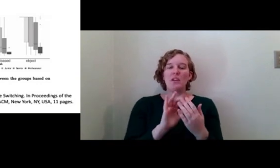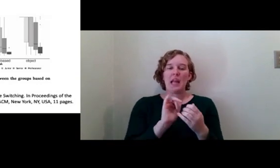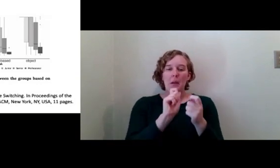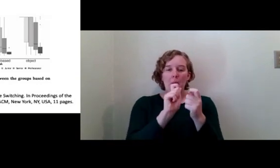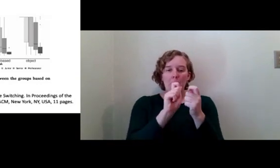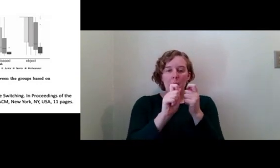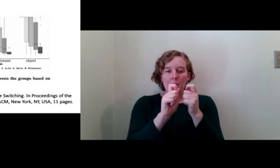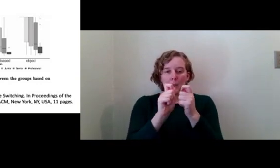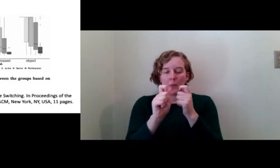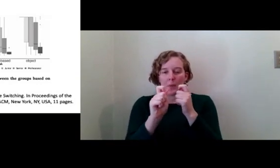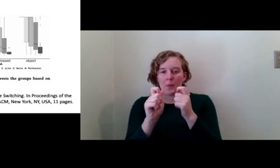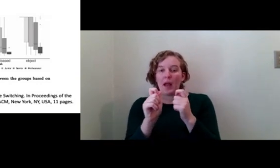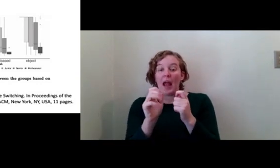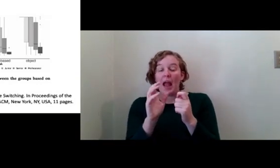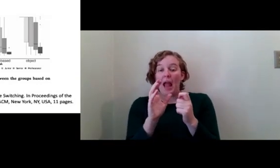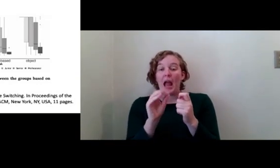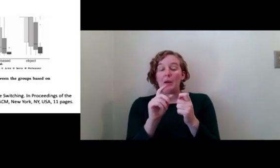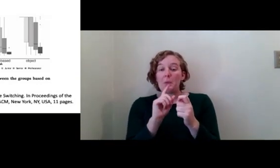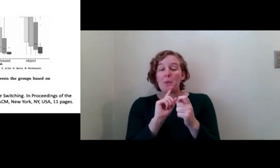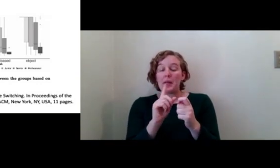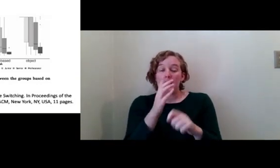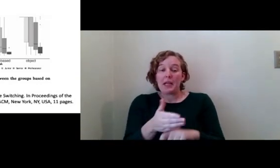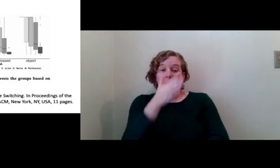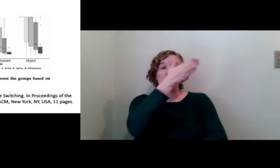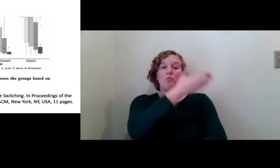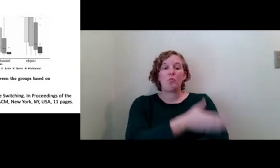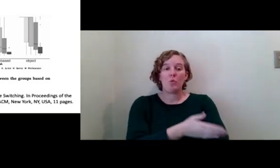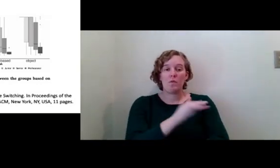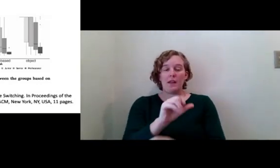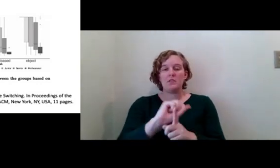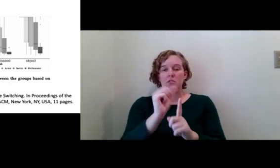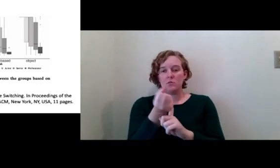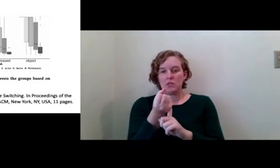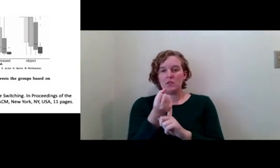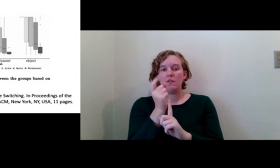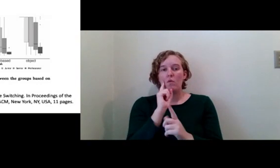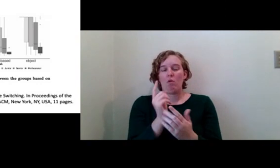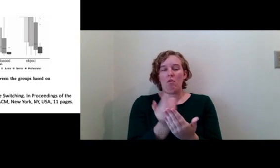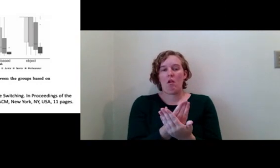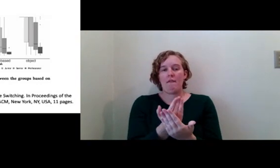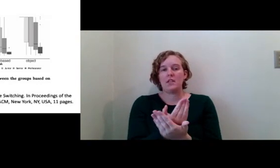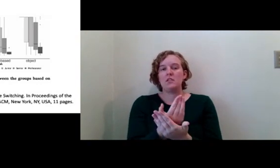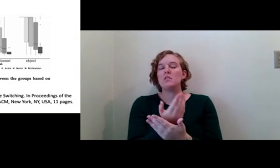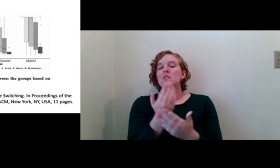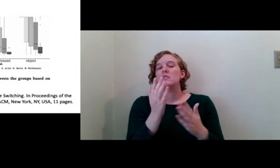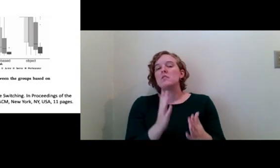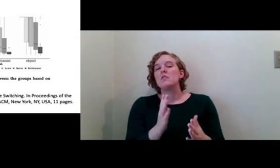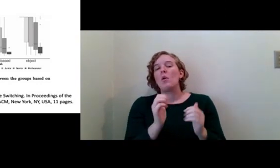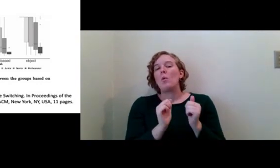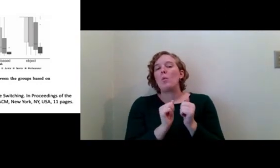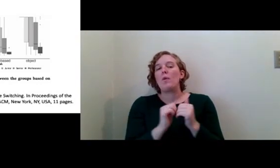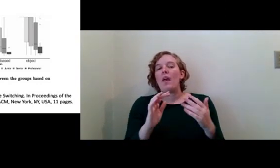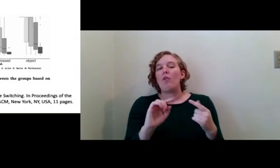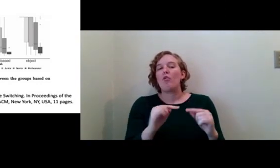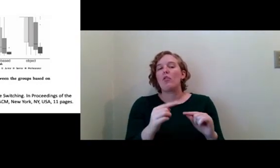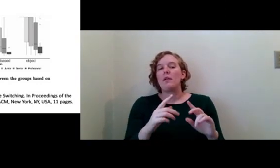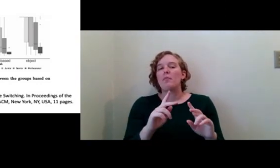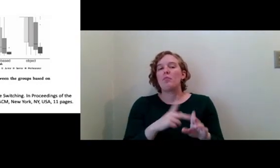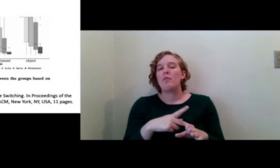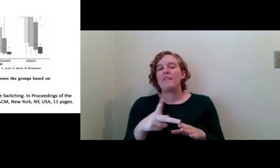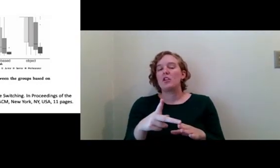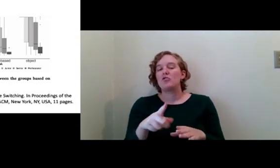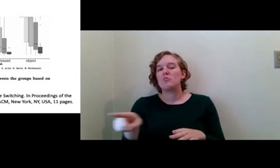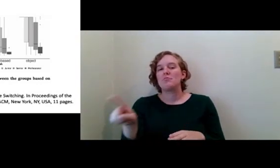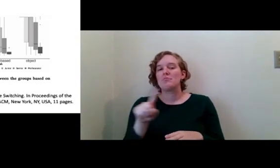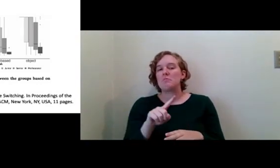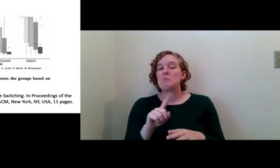it, and it actually really significantly improves the situation for novices without hurting professionals in any way, shape, or form, which is